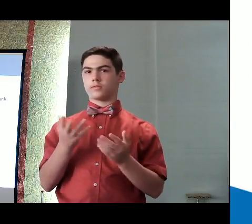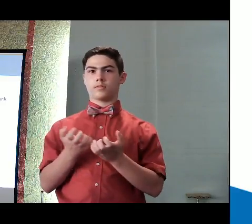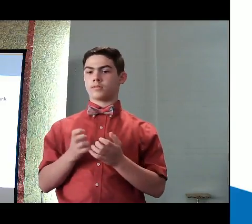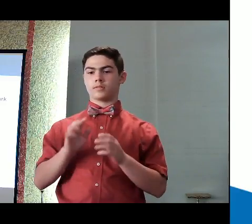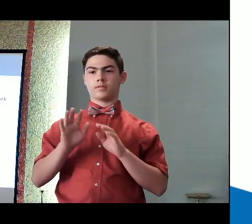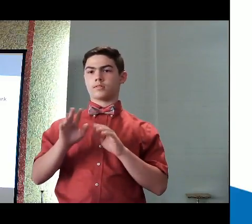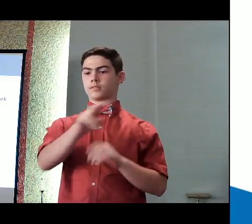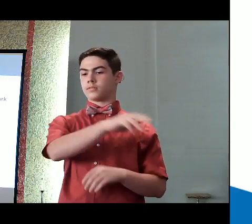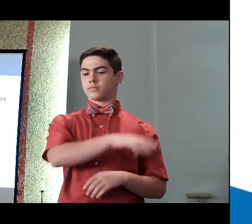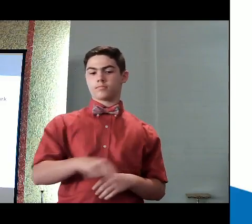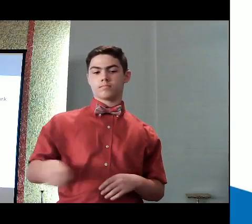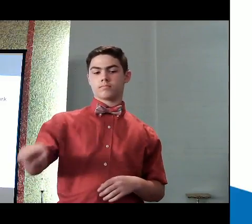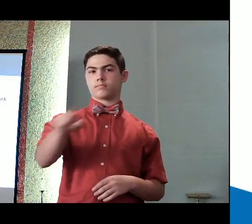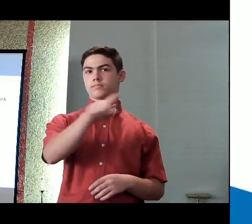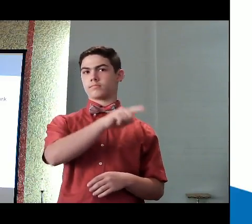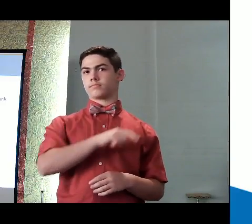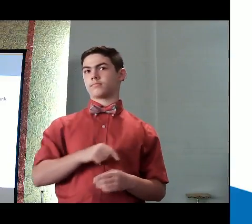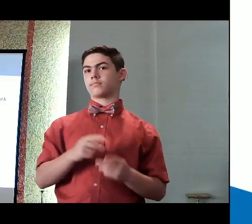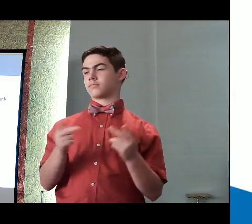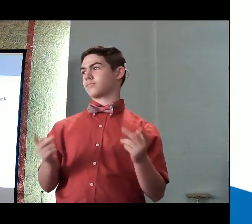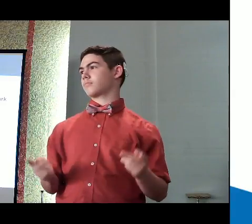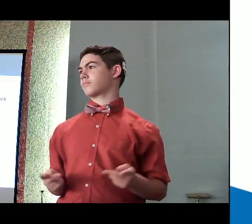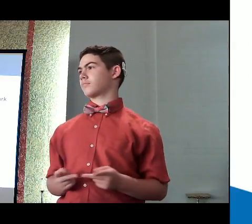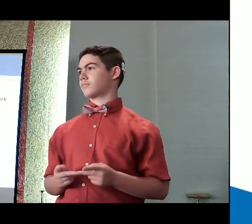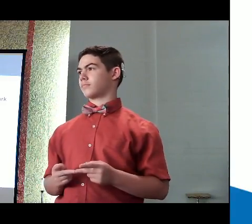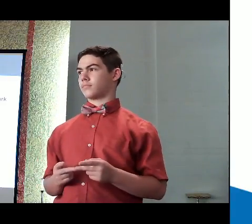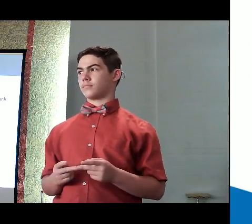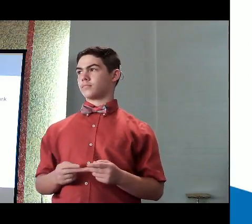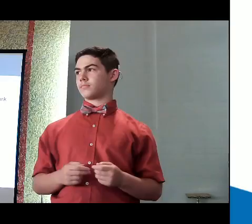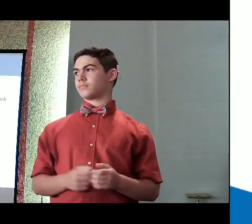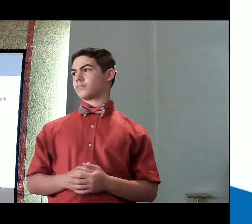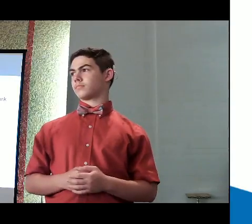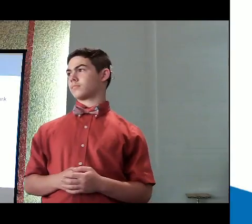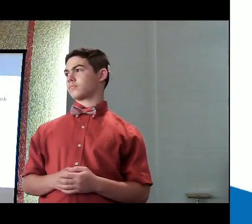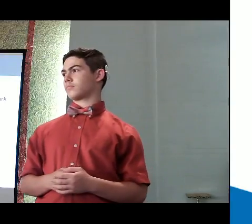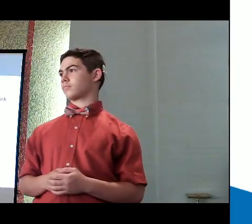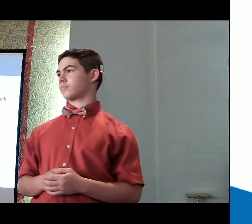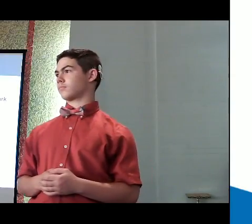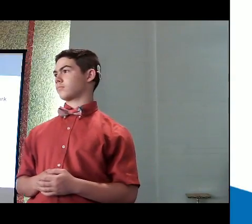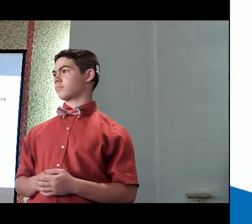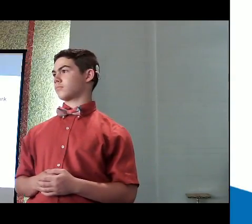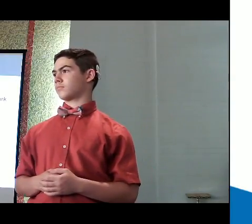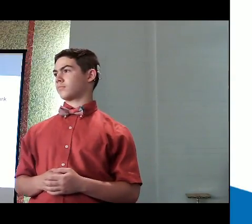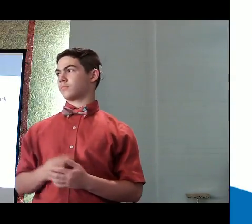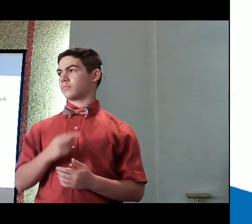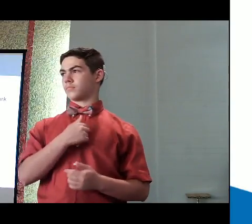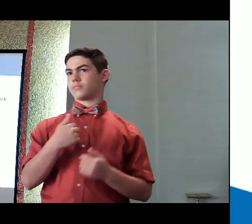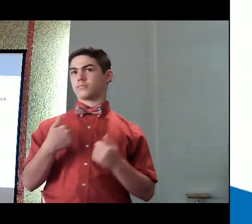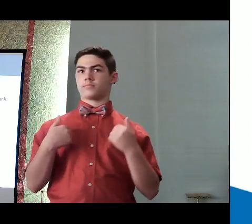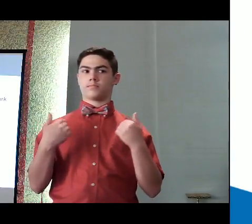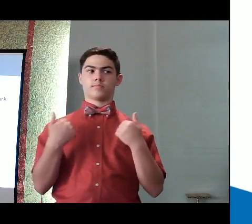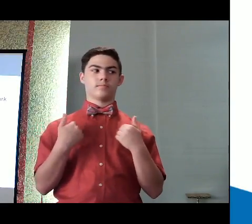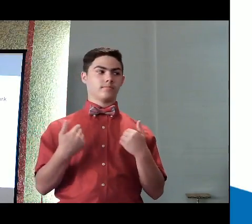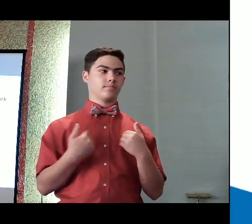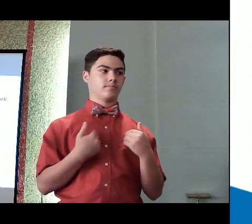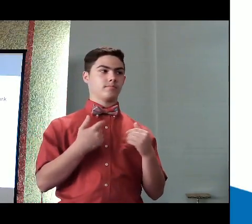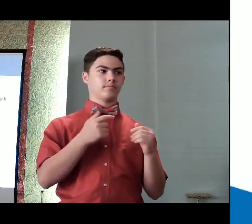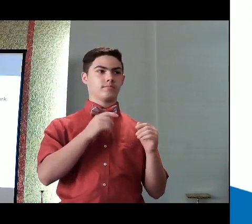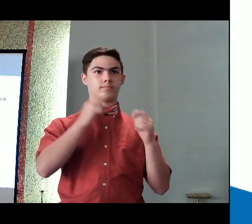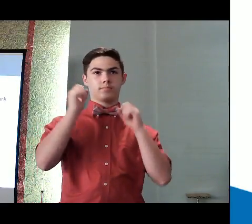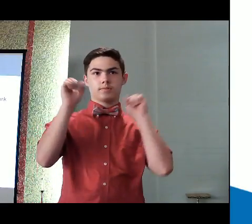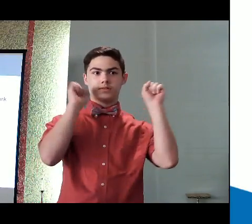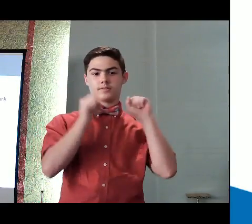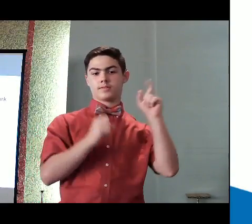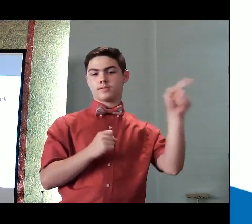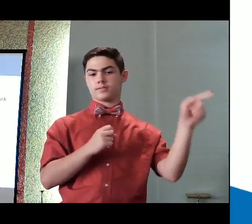here. There's a lot of equipment over here, a lot of wires running around. So before, after, unless you're one of these guys, one of these AV guys that are working tremendously hard,